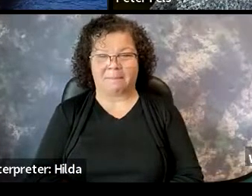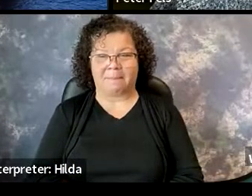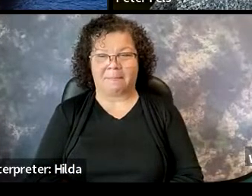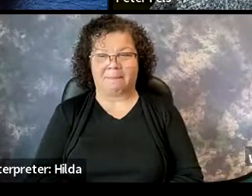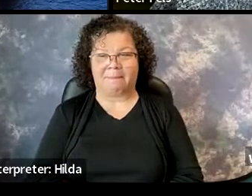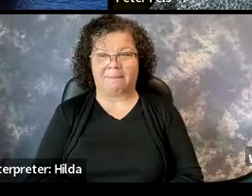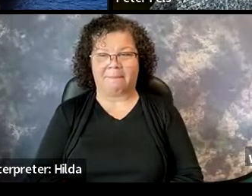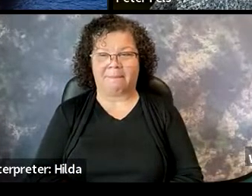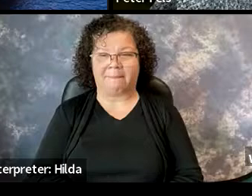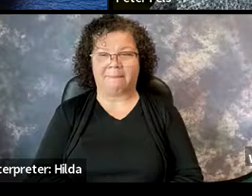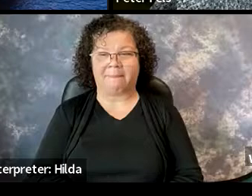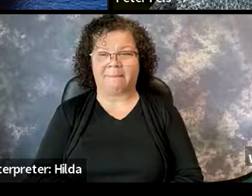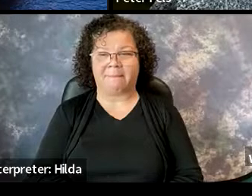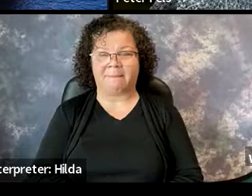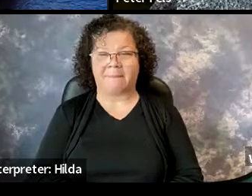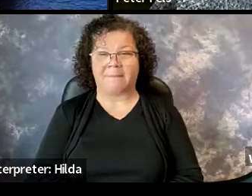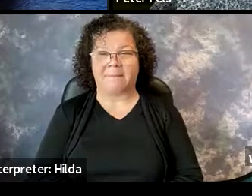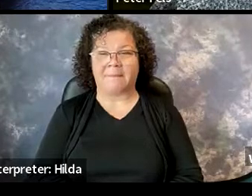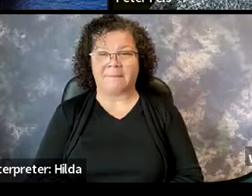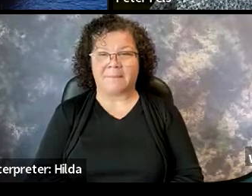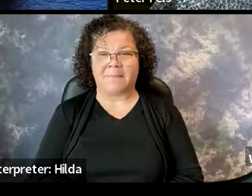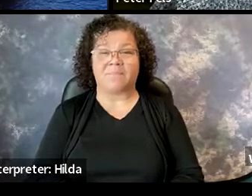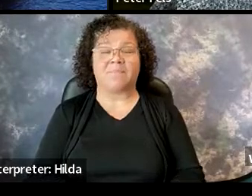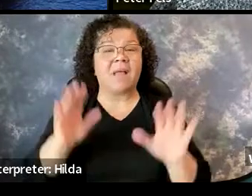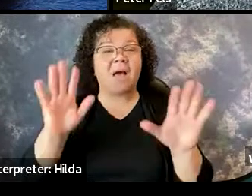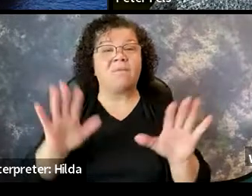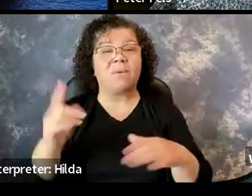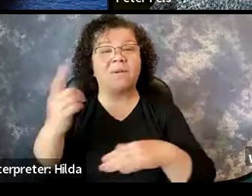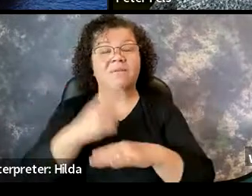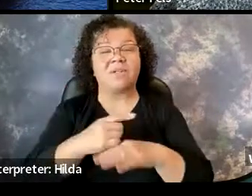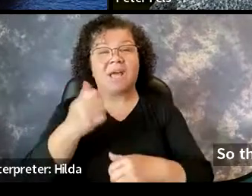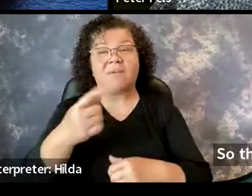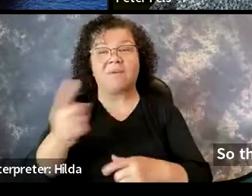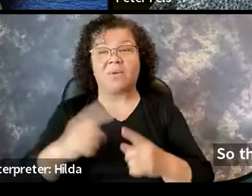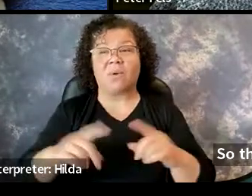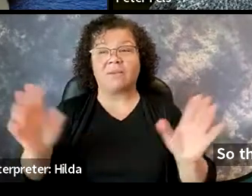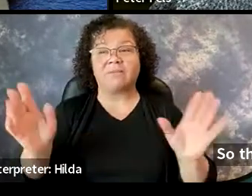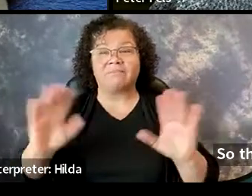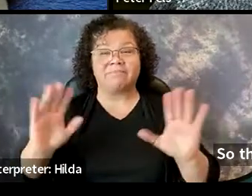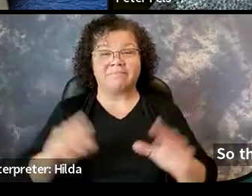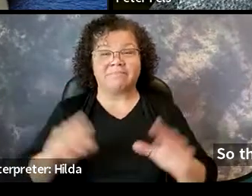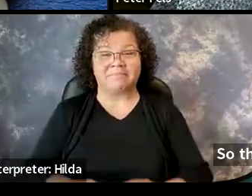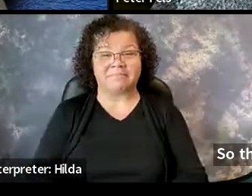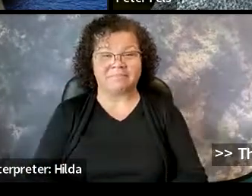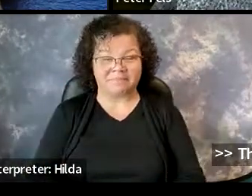Thank you. Have a wonderful day, everyone. Thank you.